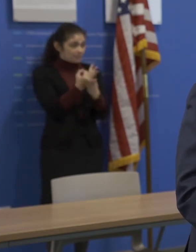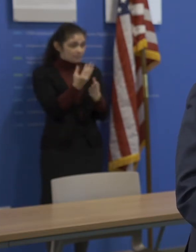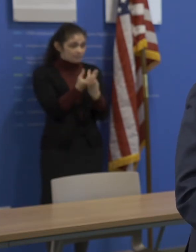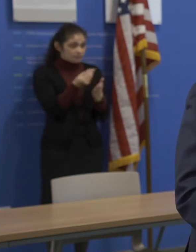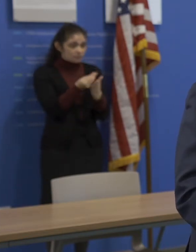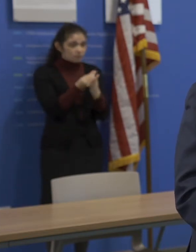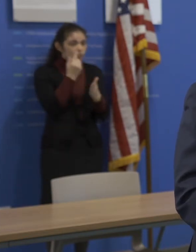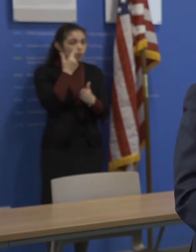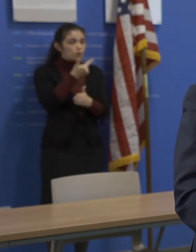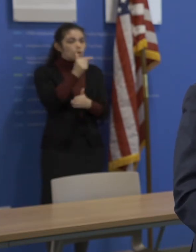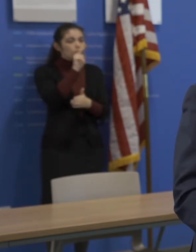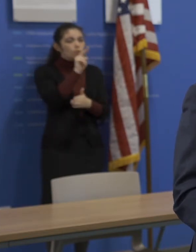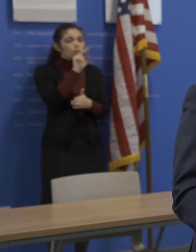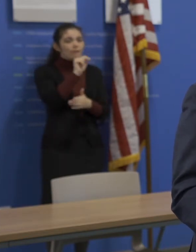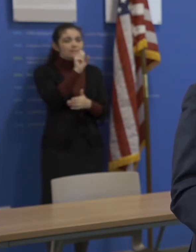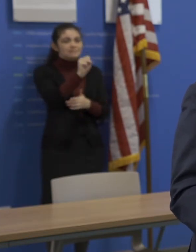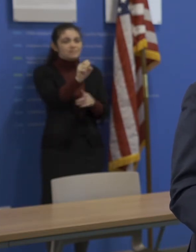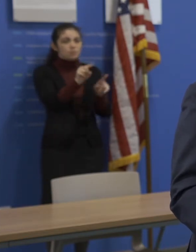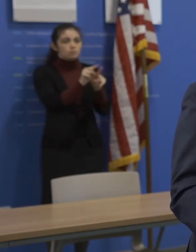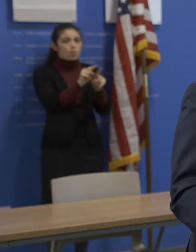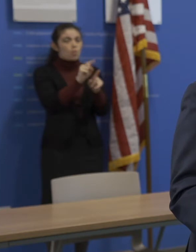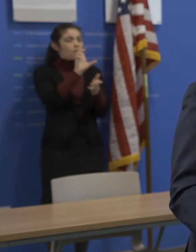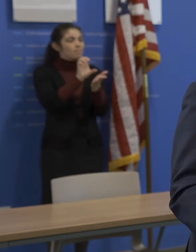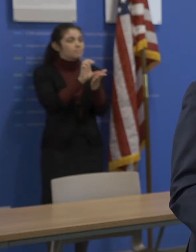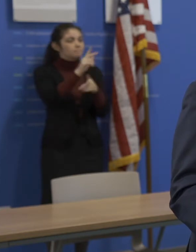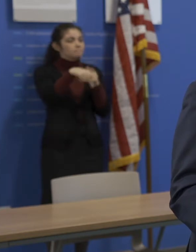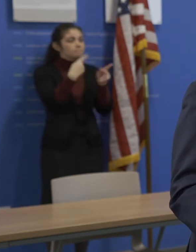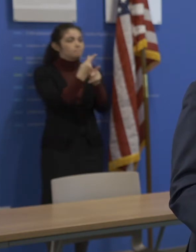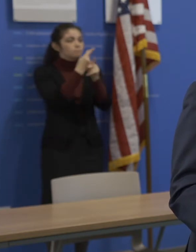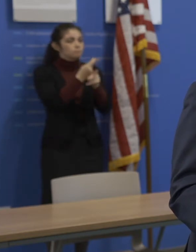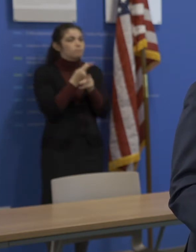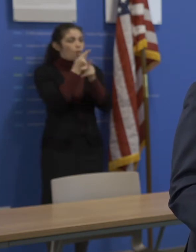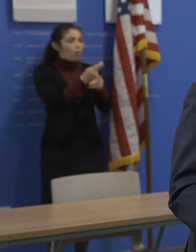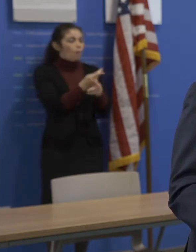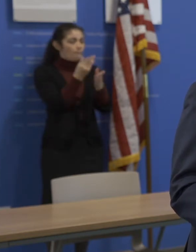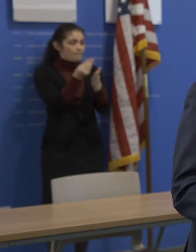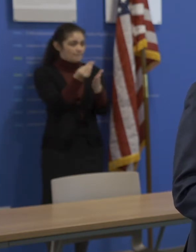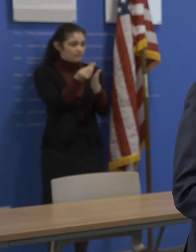for grants and loans to help them get through the coming months.